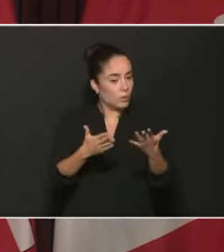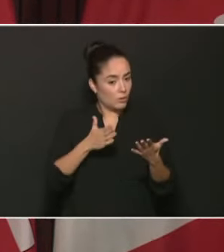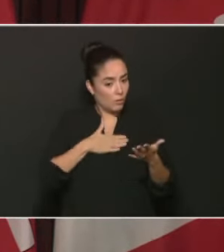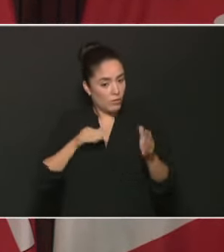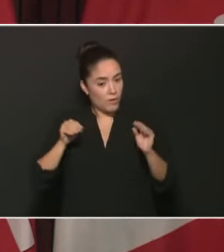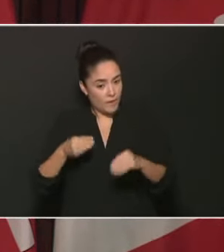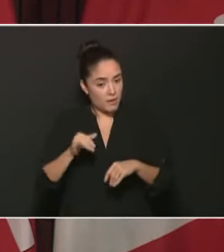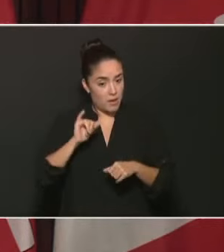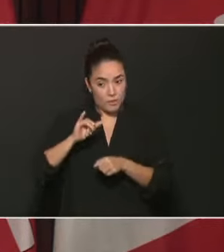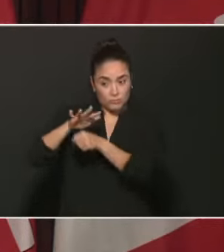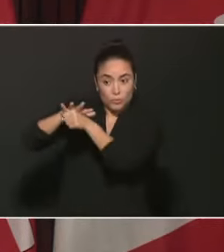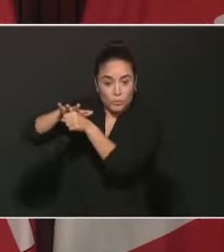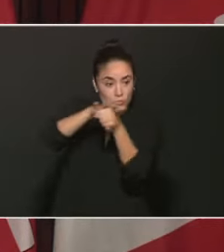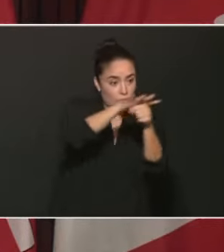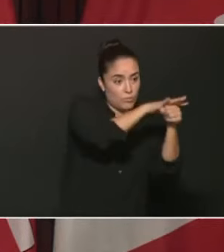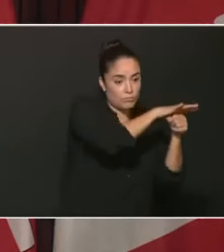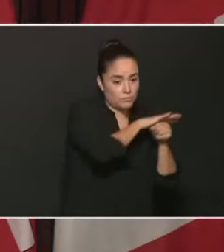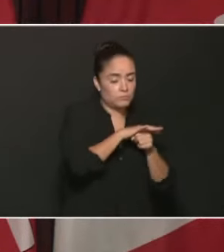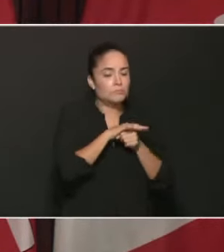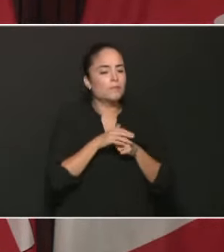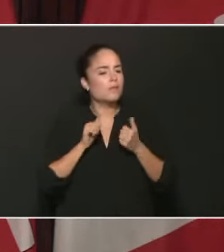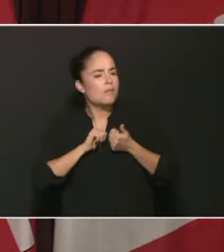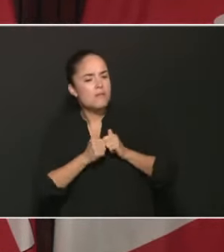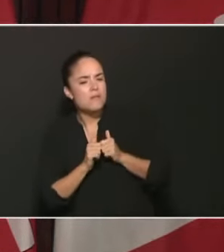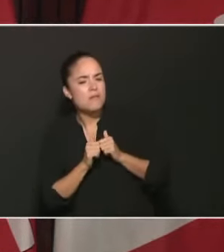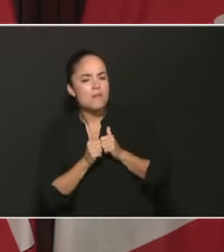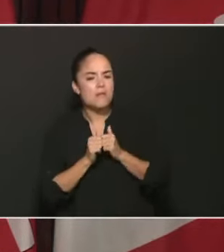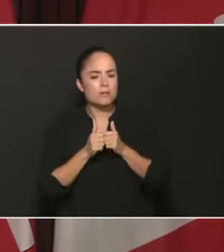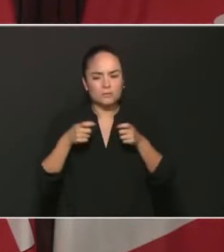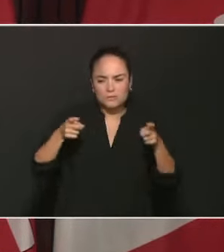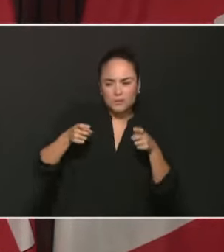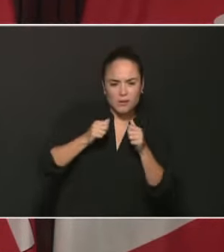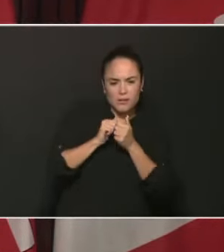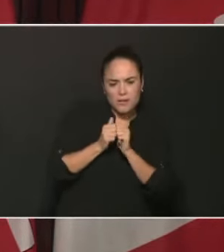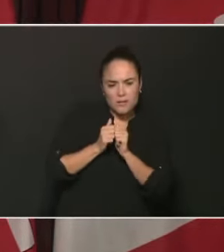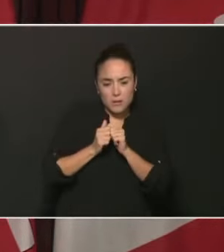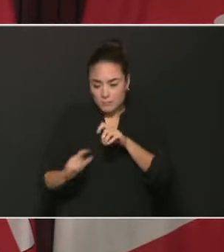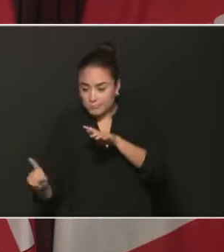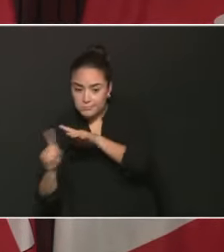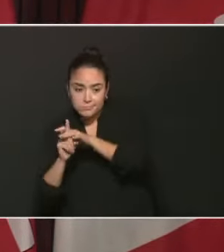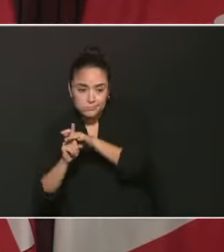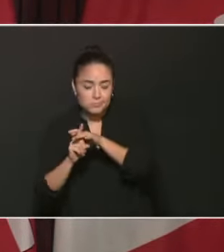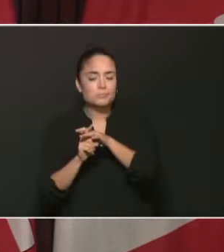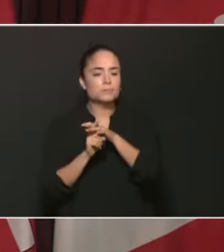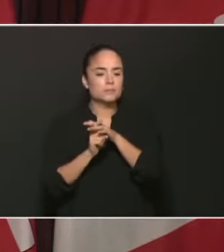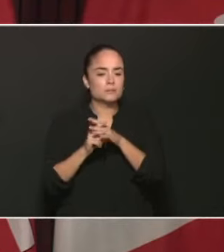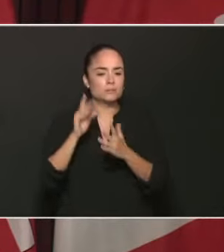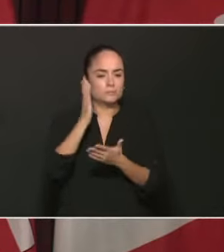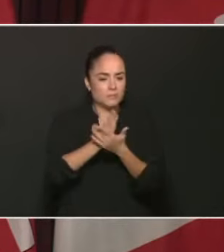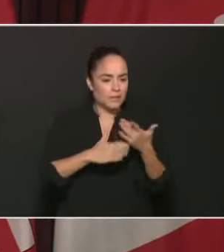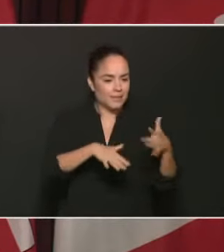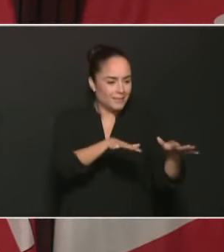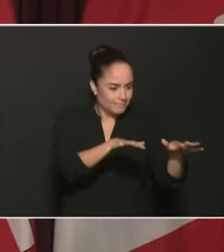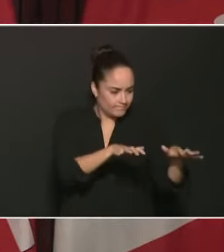officers of health, and try to control any activity at a regional level to stop it rising provincially. And so far, so